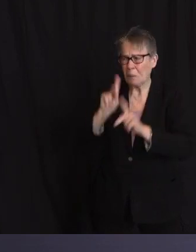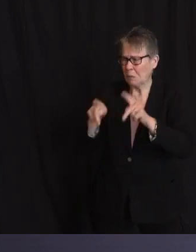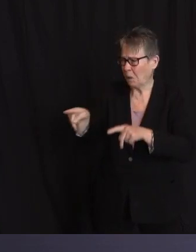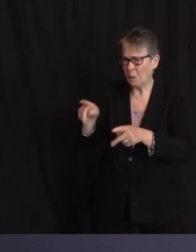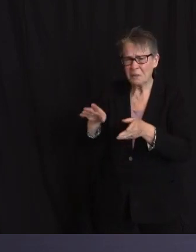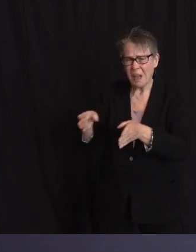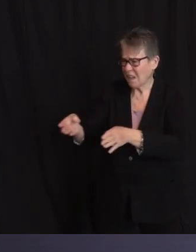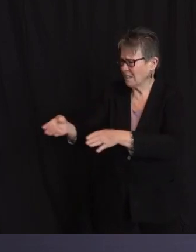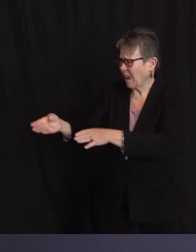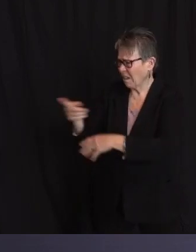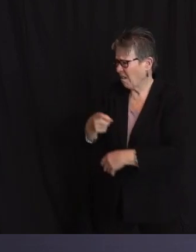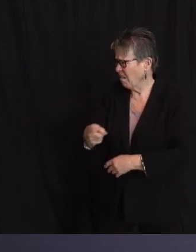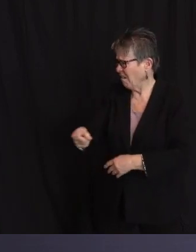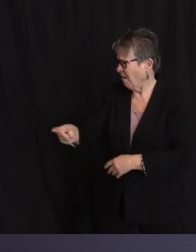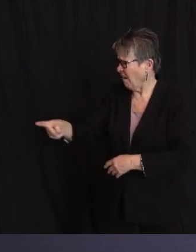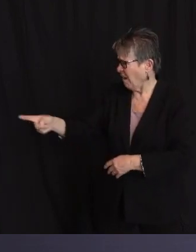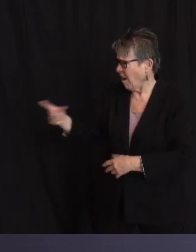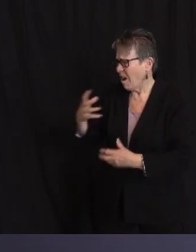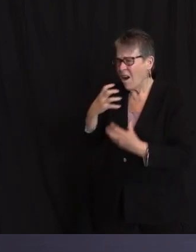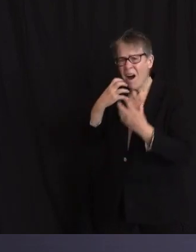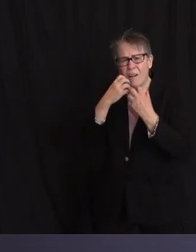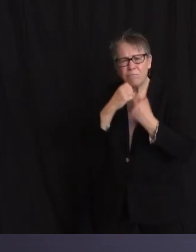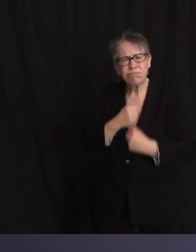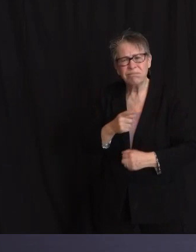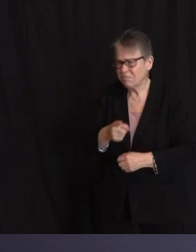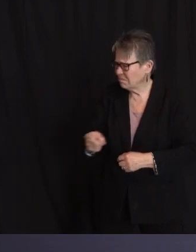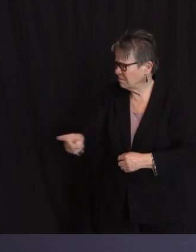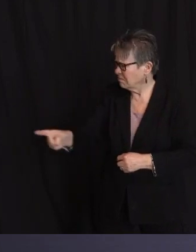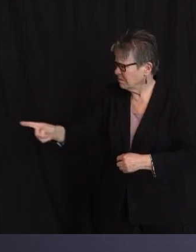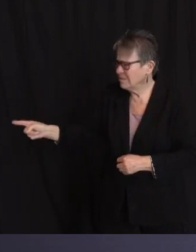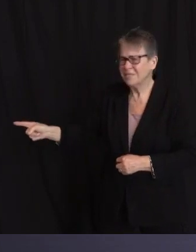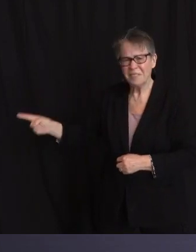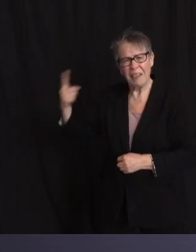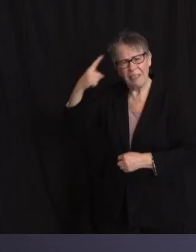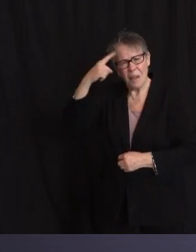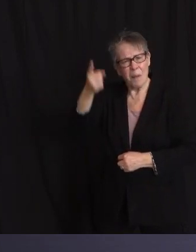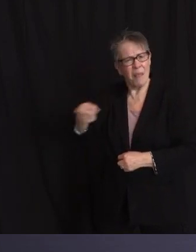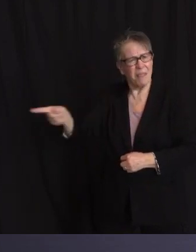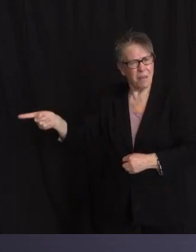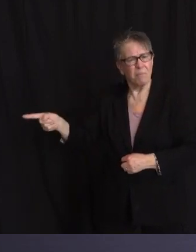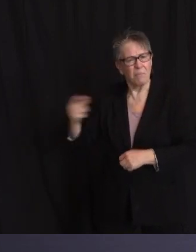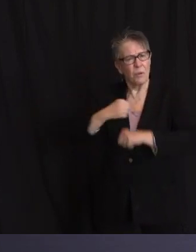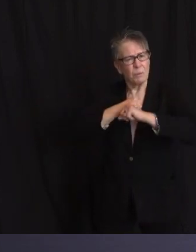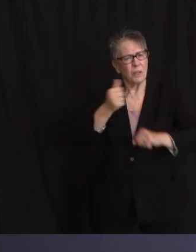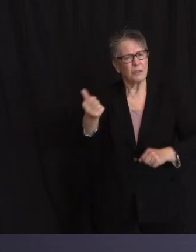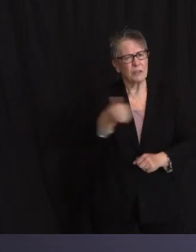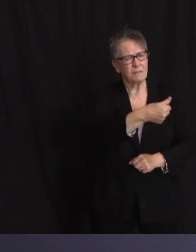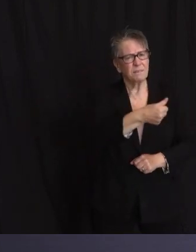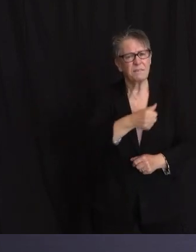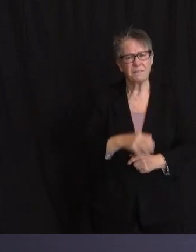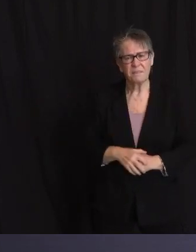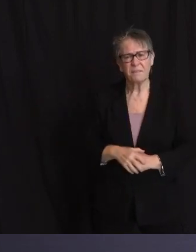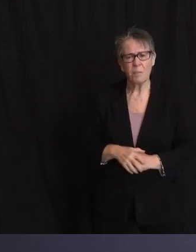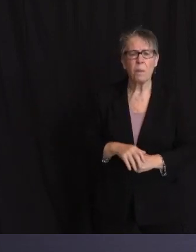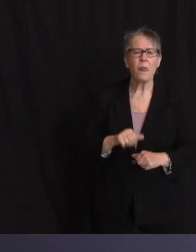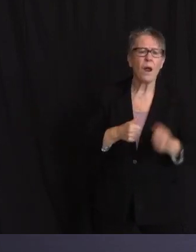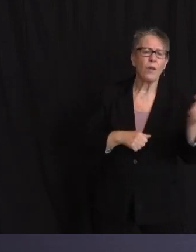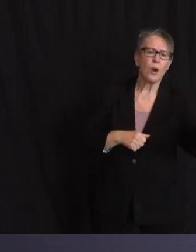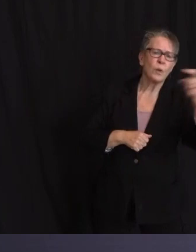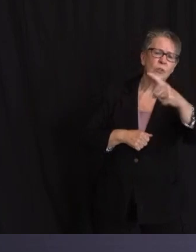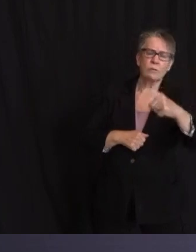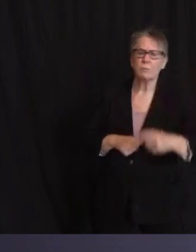want to add to testing, contact tracing in particular? Oh, hospital admissions, we already addressed that.